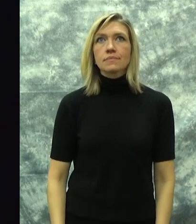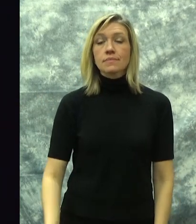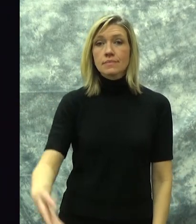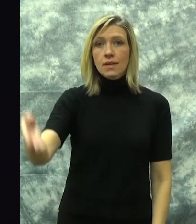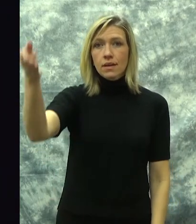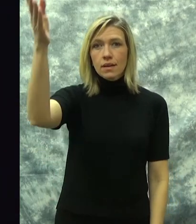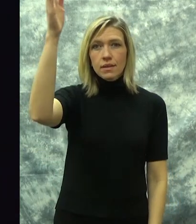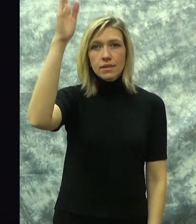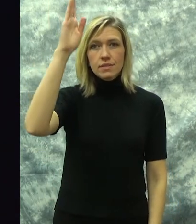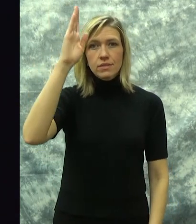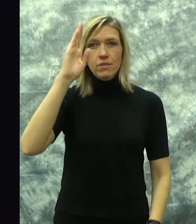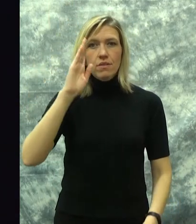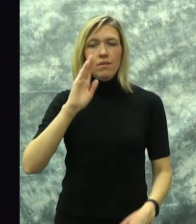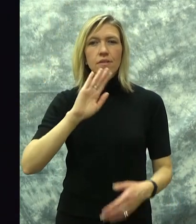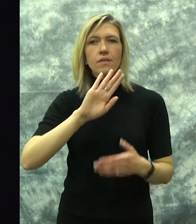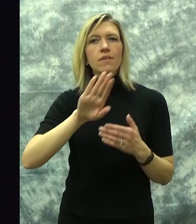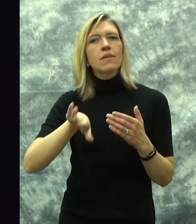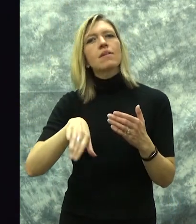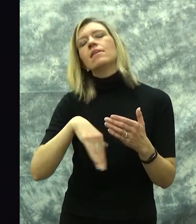God is all